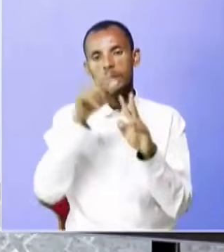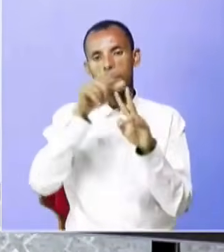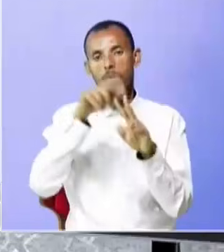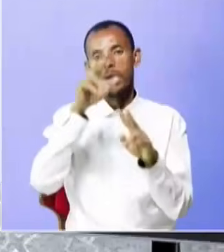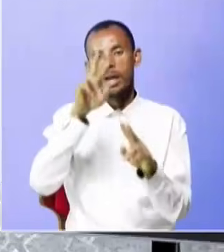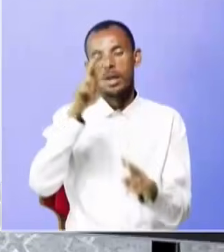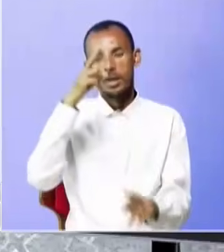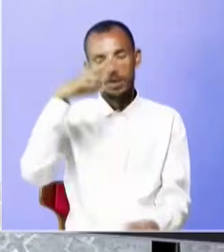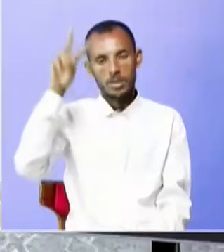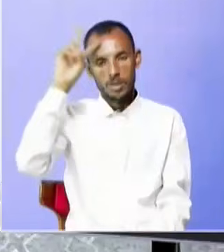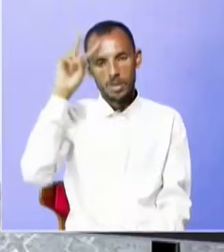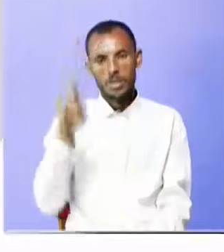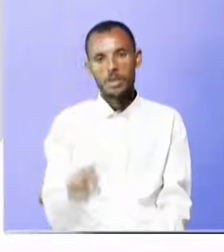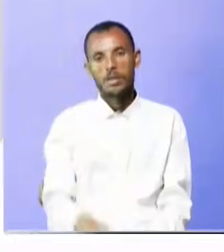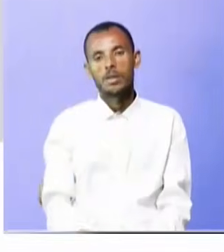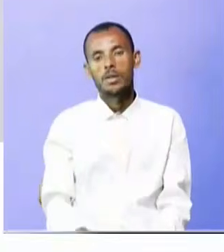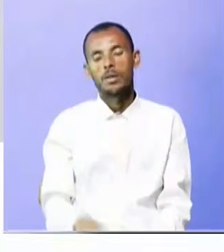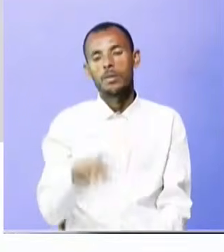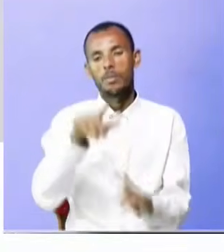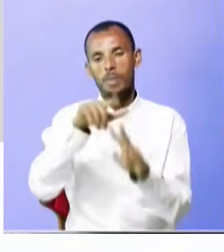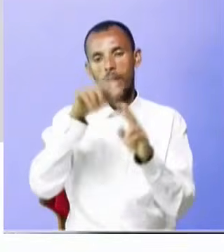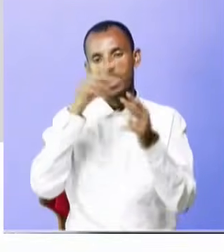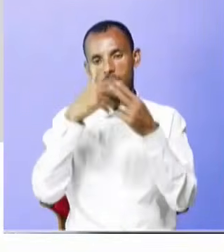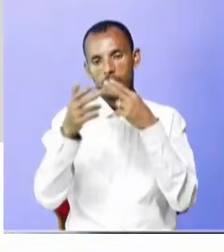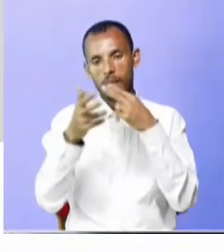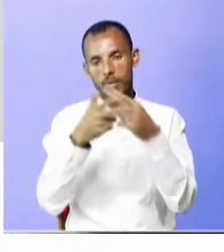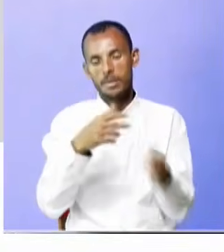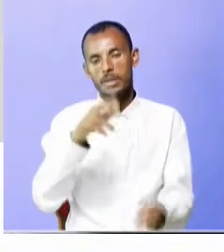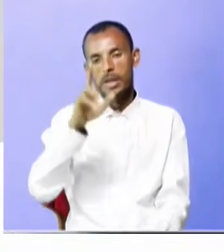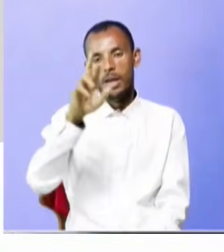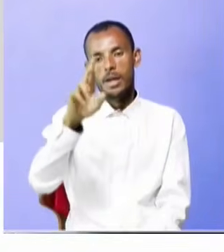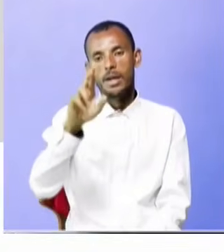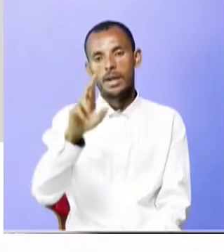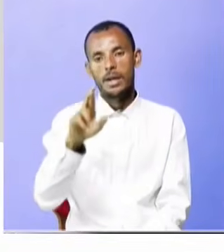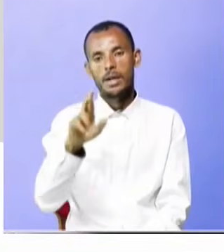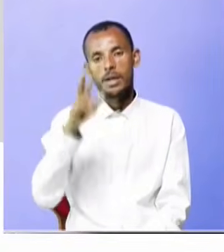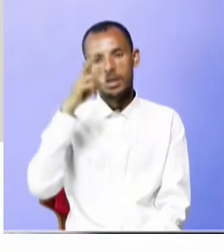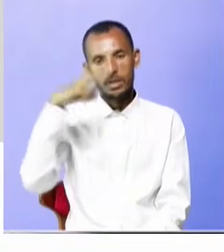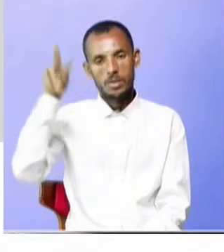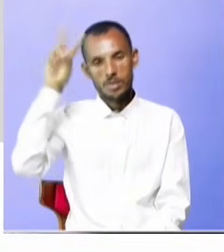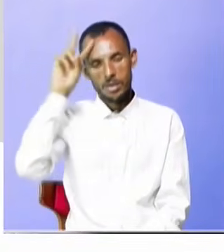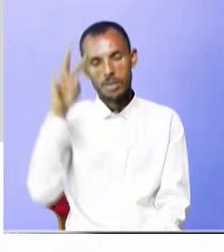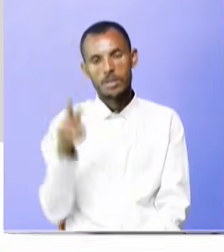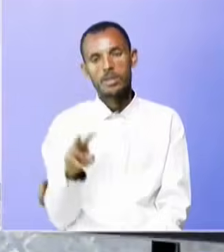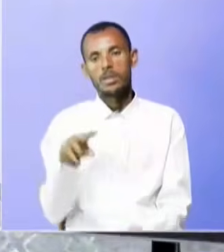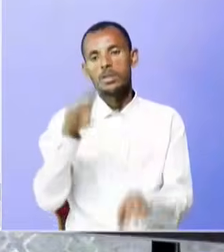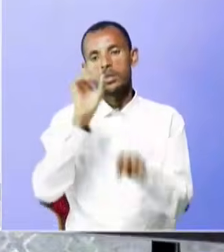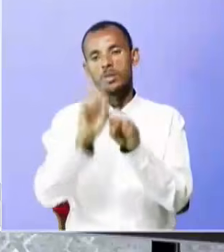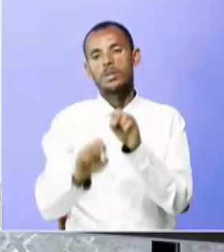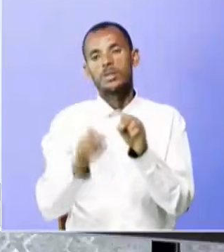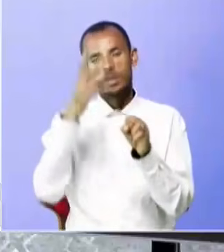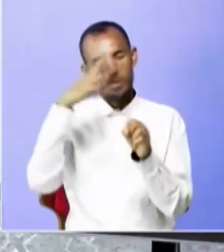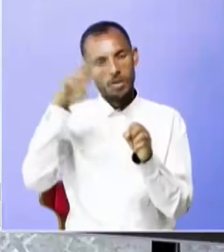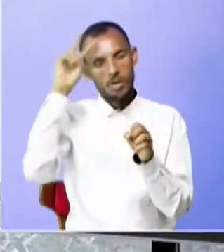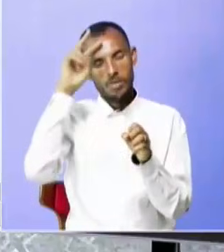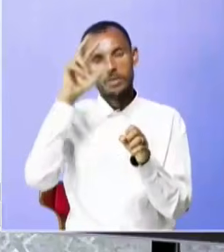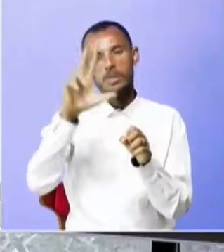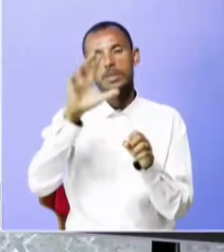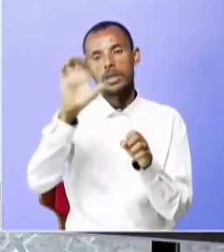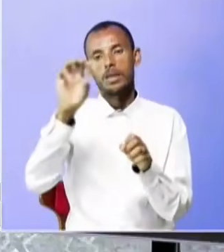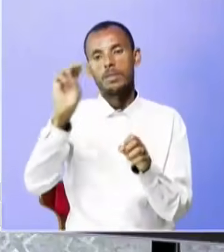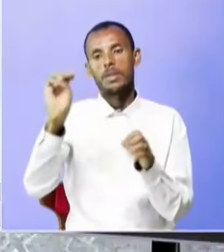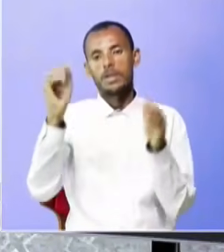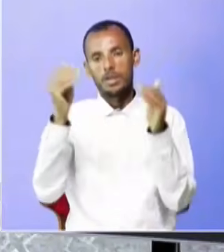square. So pi times r square. So the square of 3 centimeter